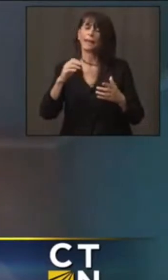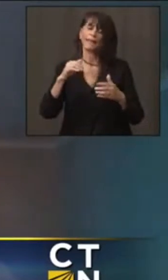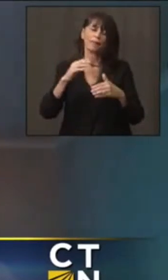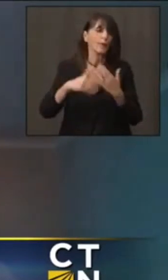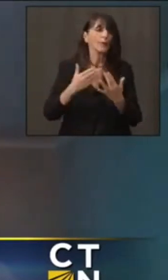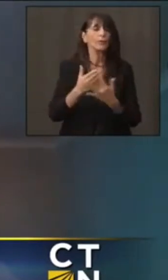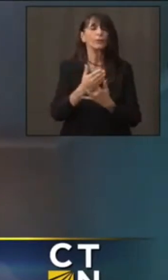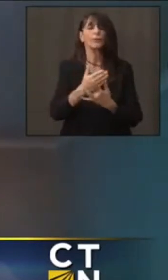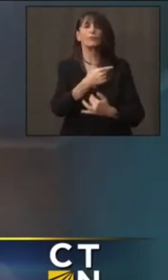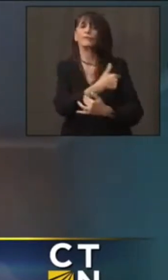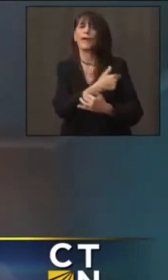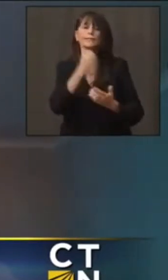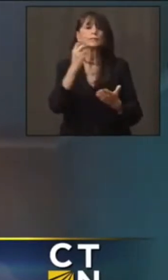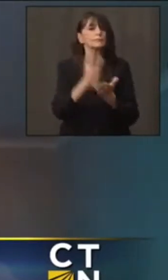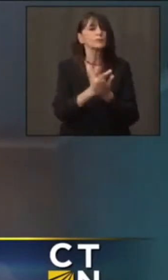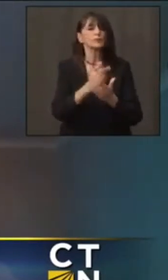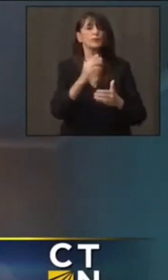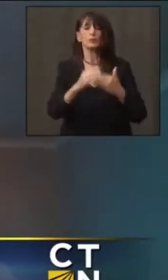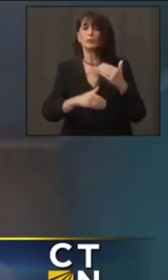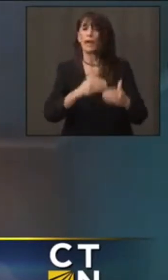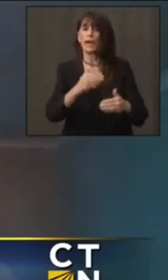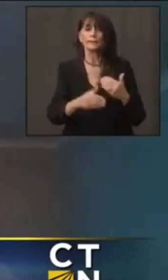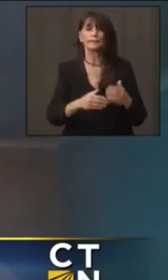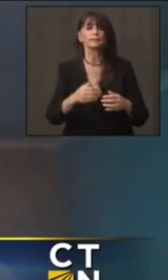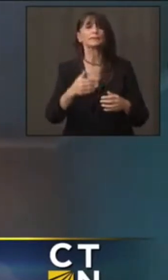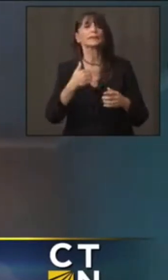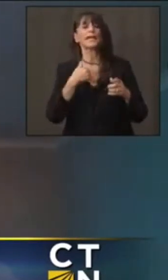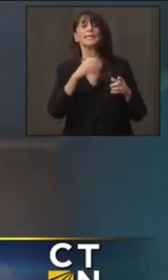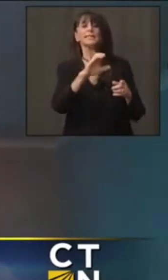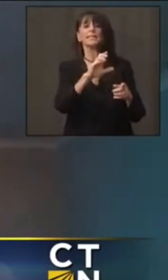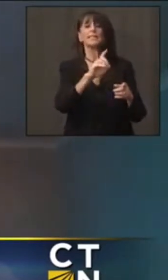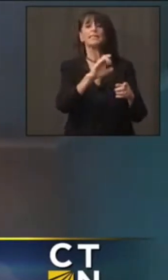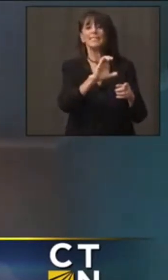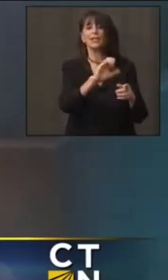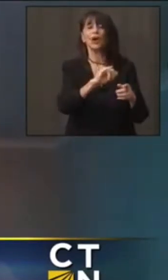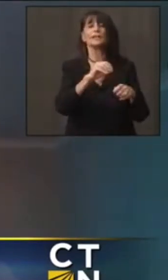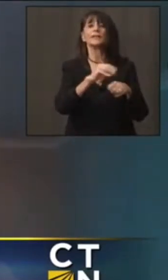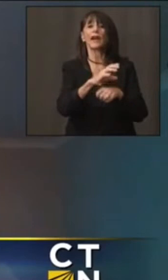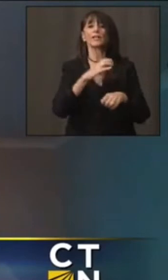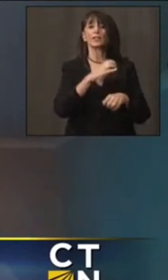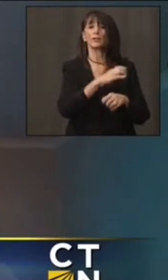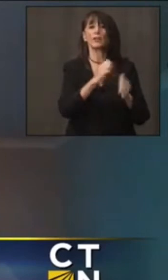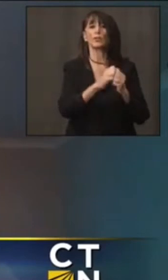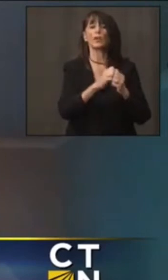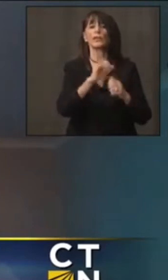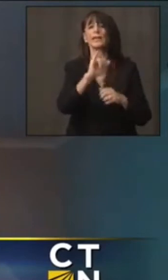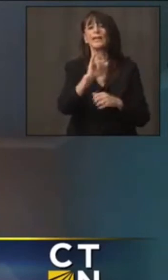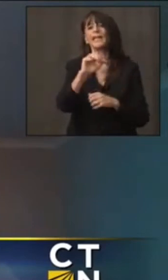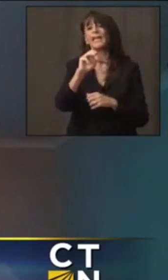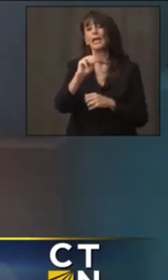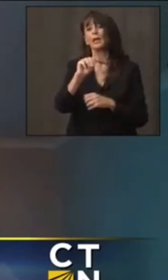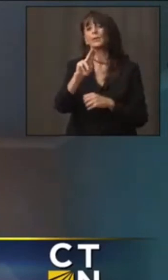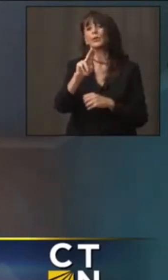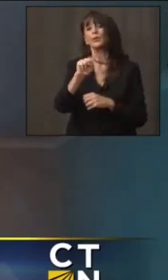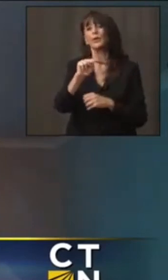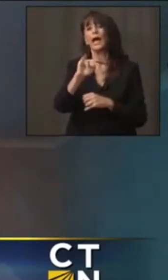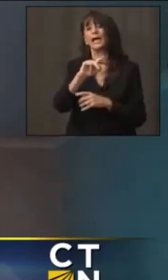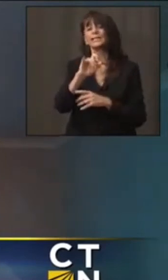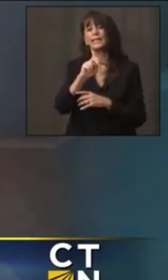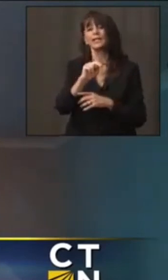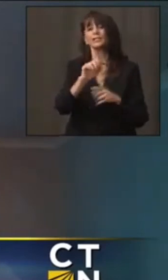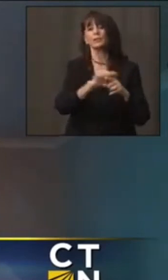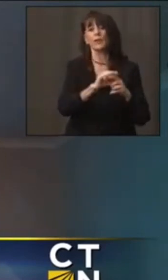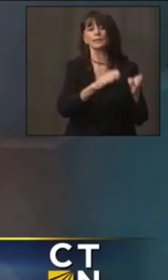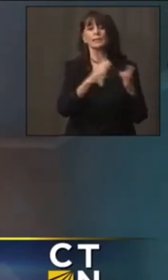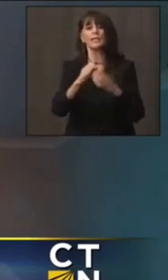process. There's a body at the CDC called the Advisory Committee on Immunization Practices. There's a National Academy